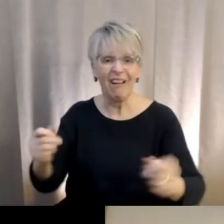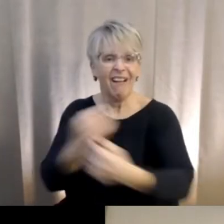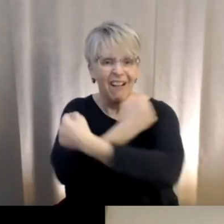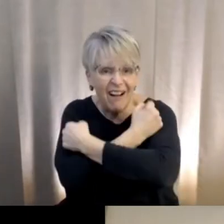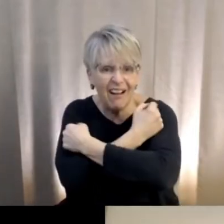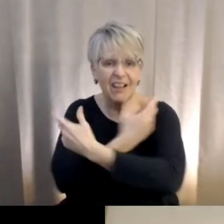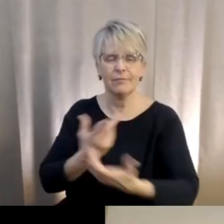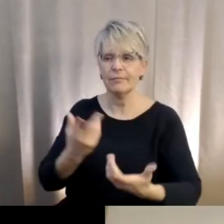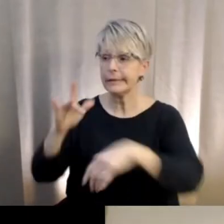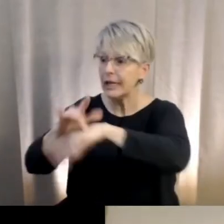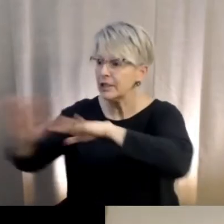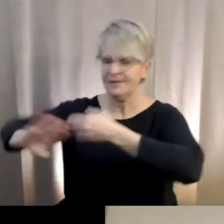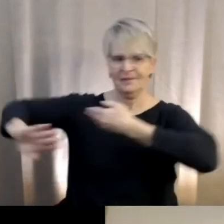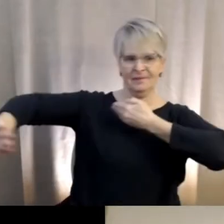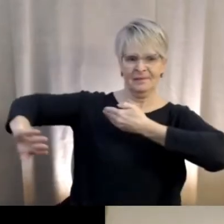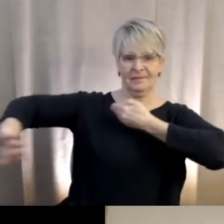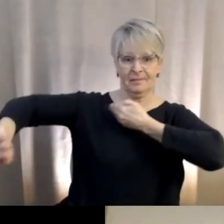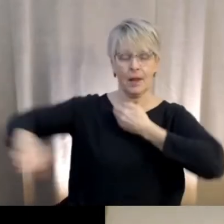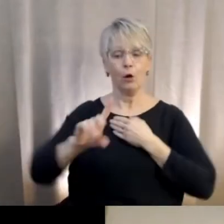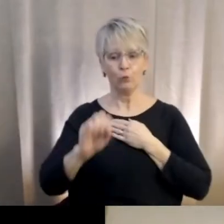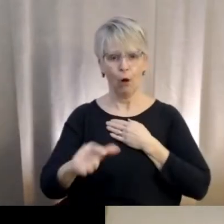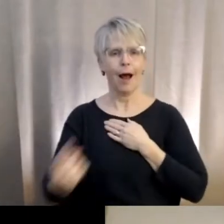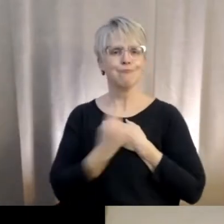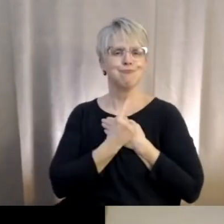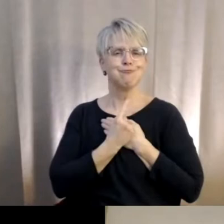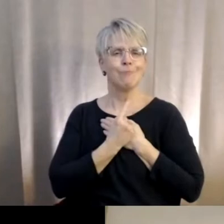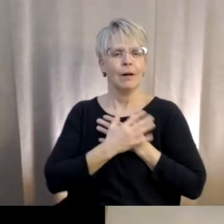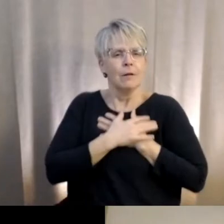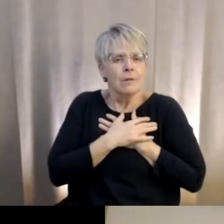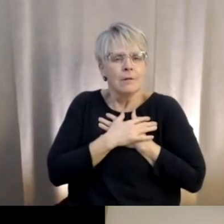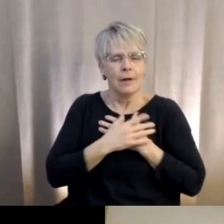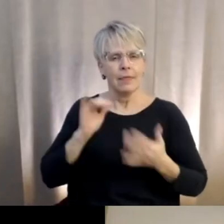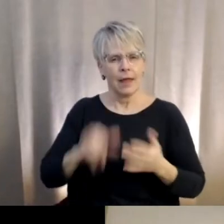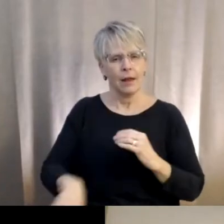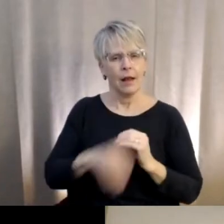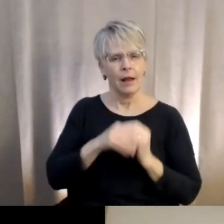do anything. So, you know, it's amazing how that kind of adds the added